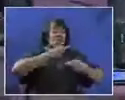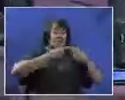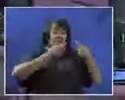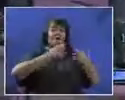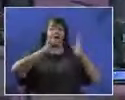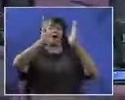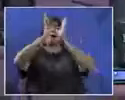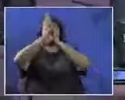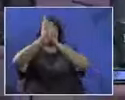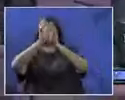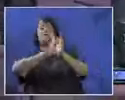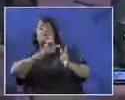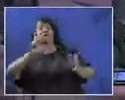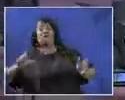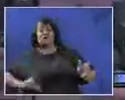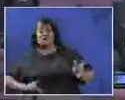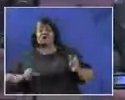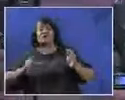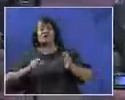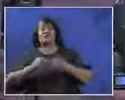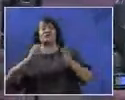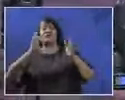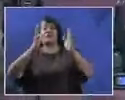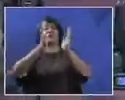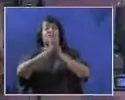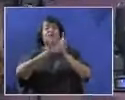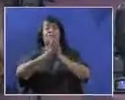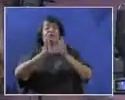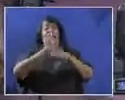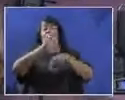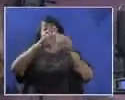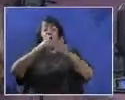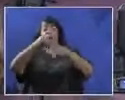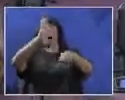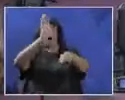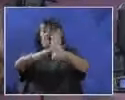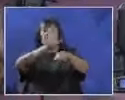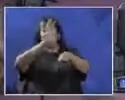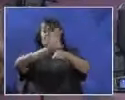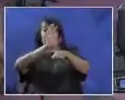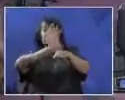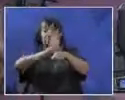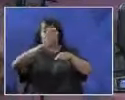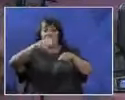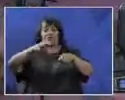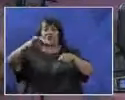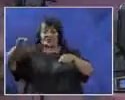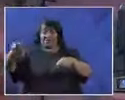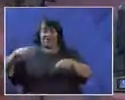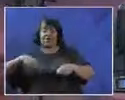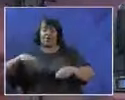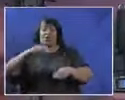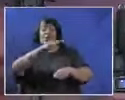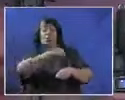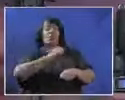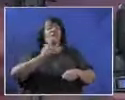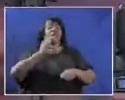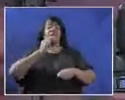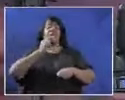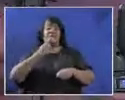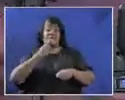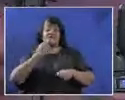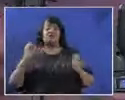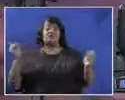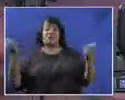you. Hardin County, we miss you. St. Stephen, Indiana, we miss you. And of course, St. Stephen, Kentucky, we miss you. Louisville